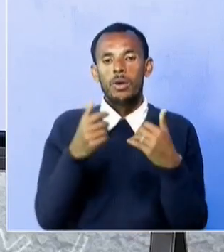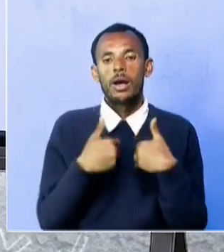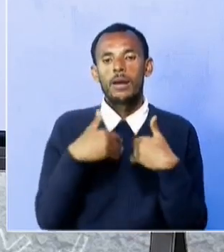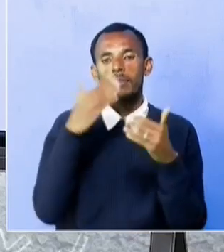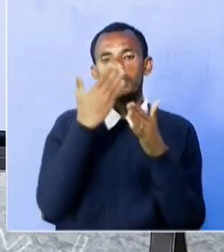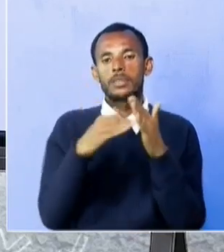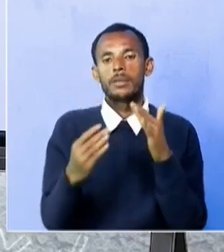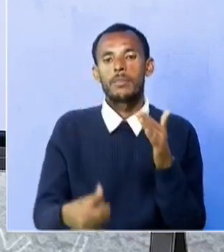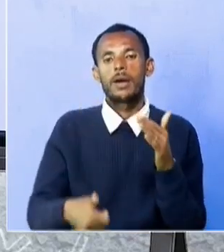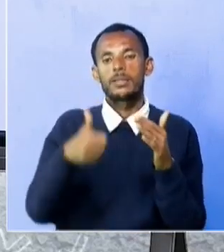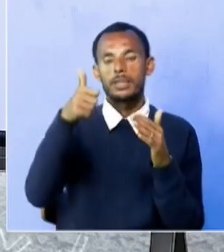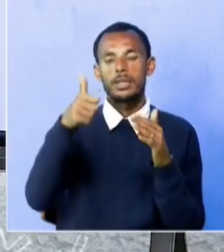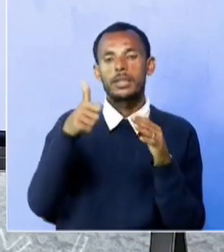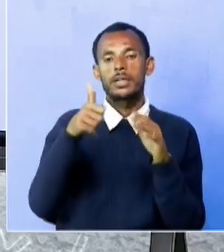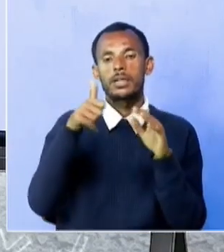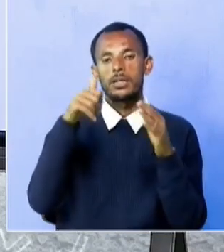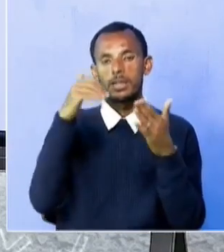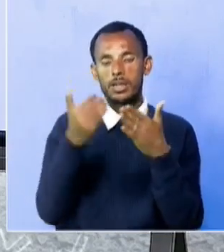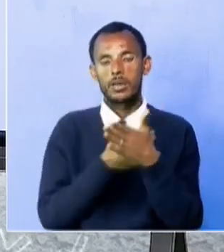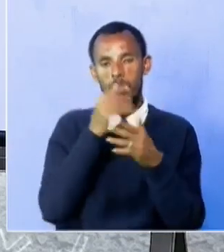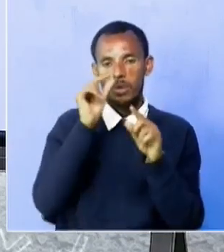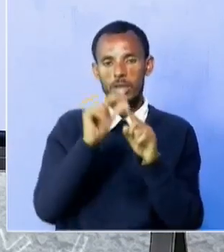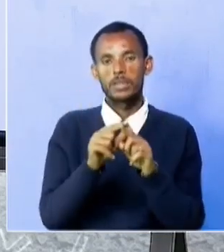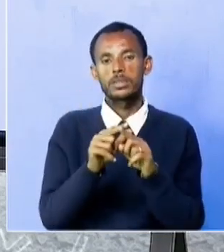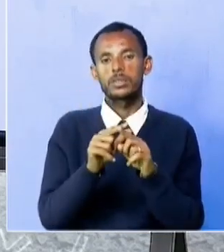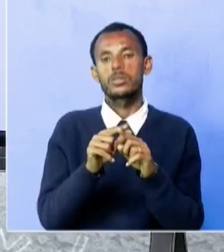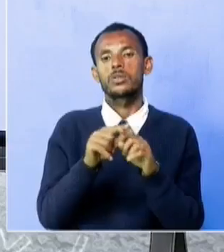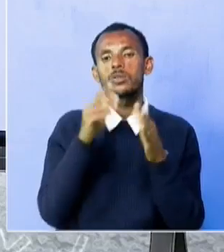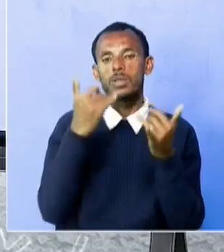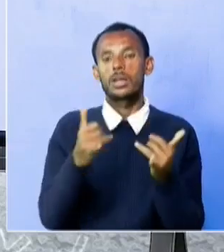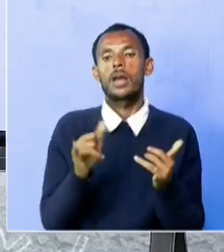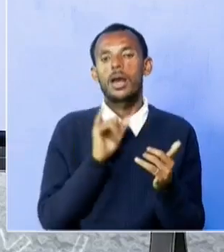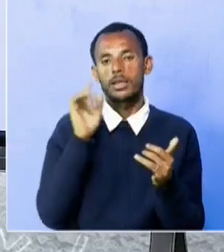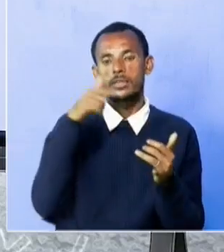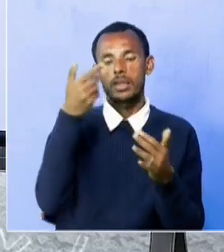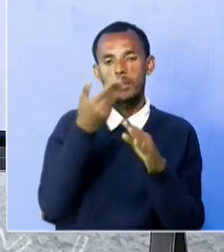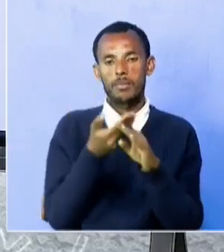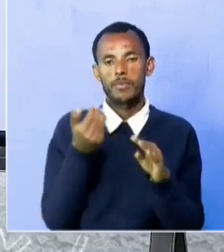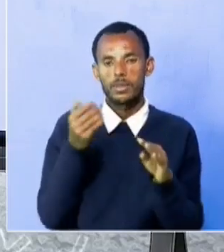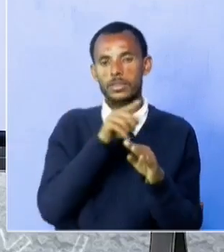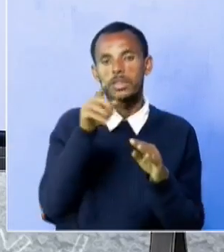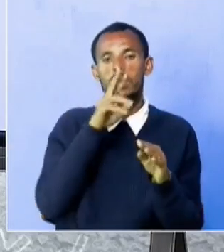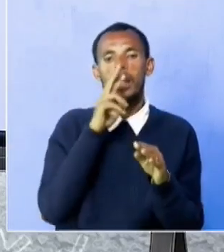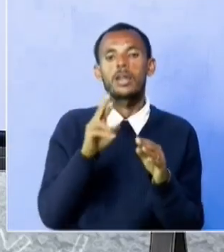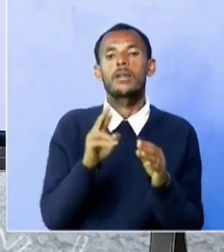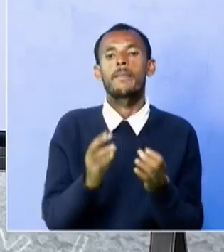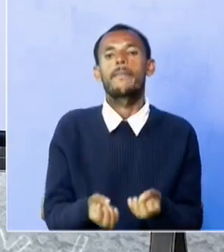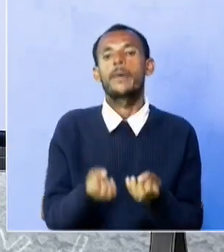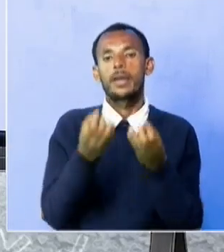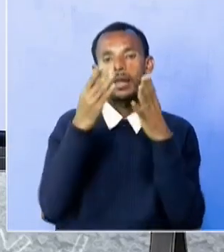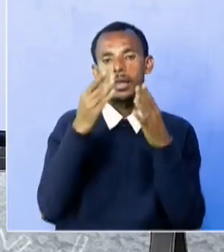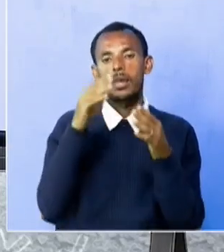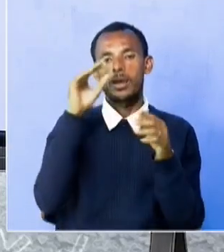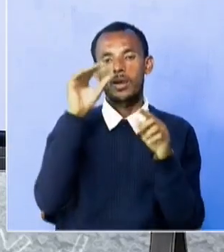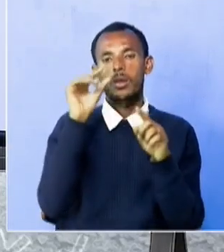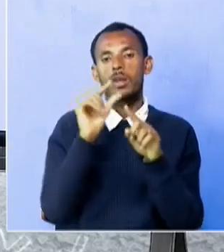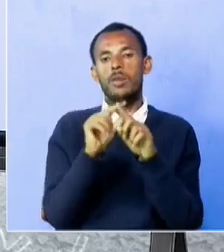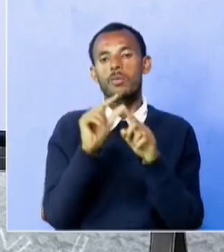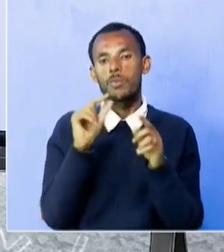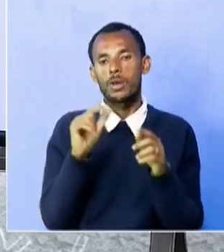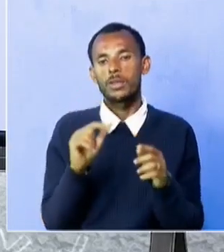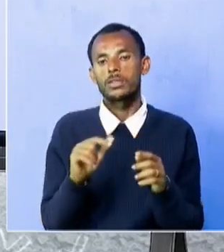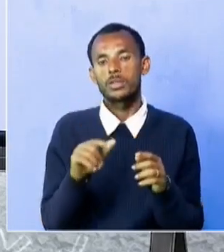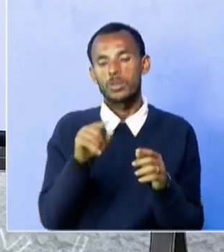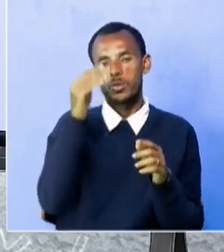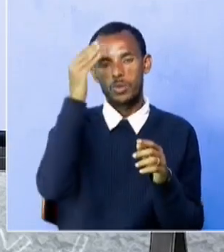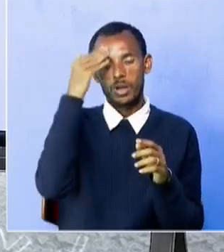other terminologies today, as I have said before. There are so many terminologies that you need to know